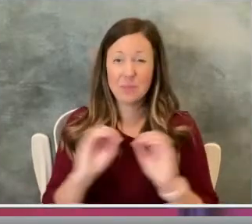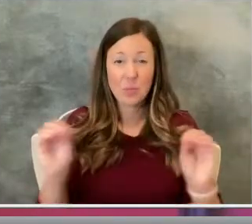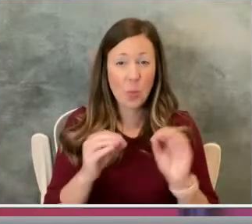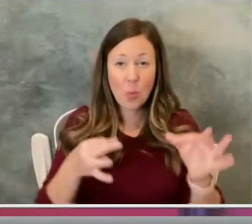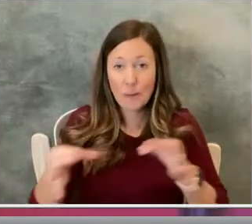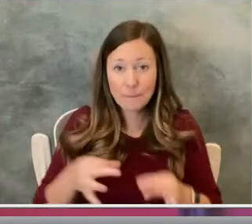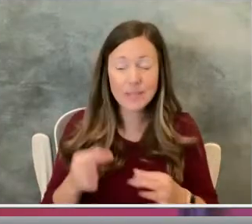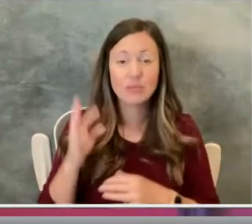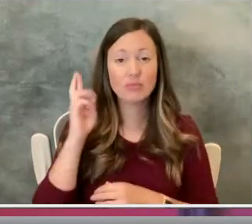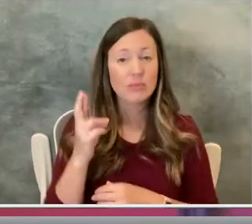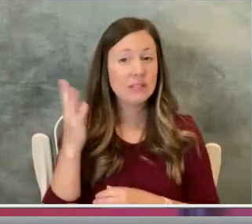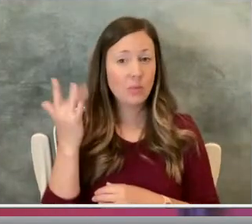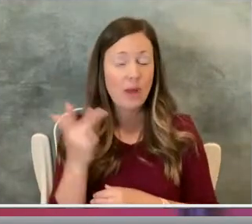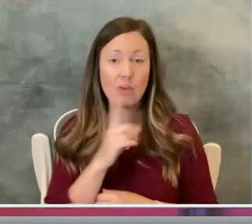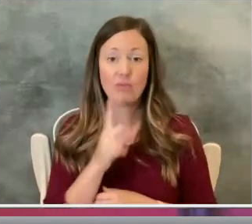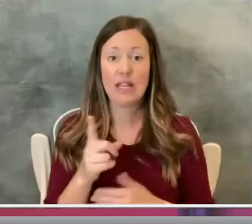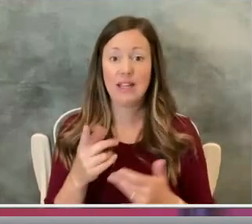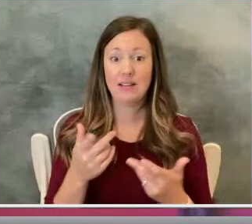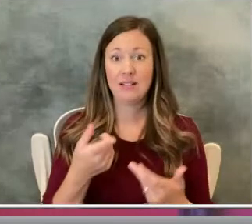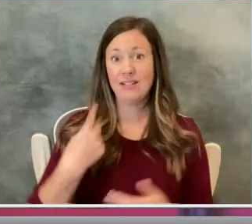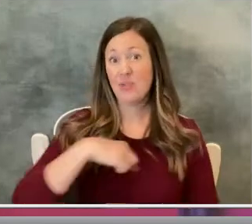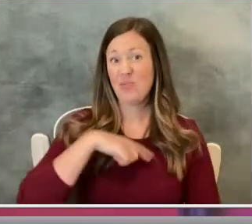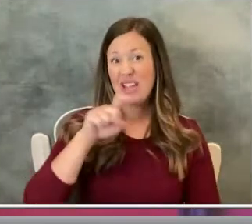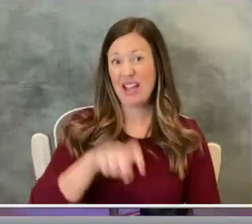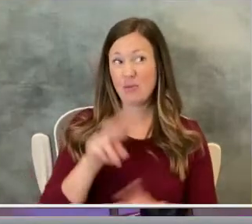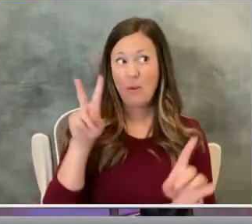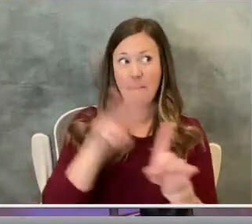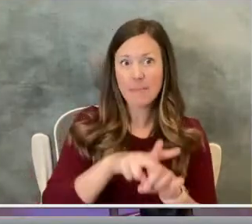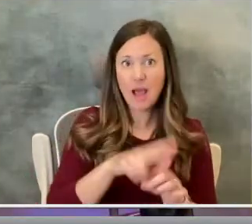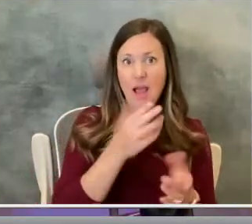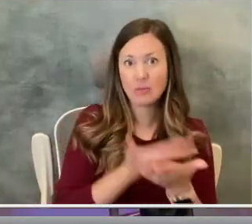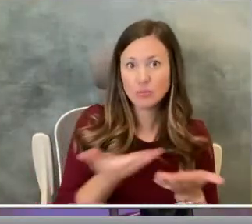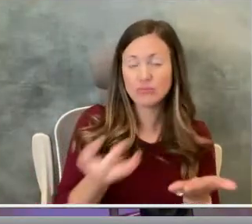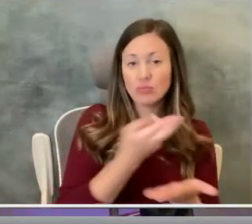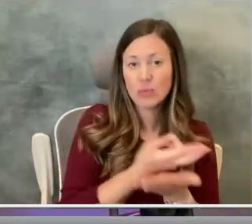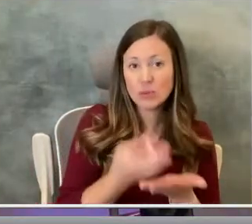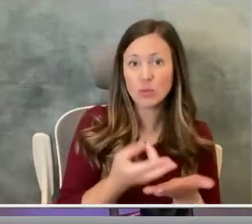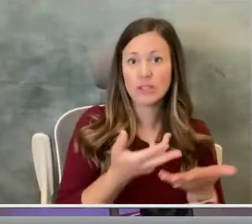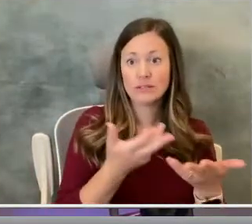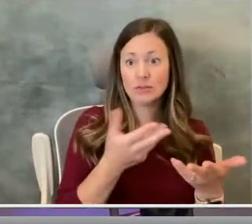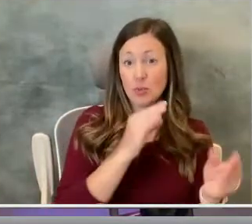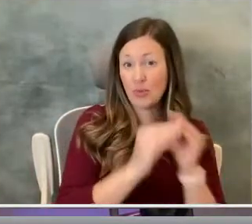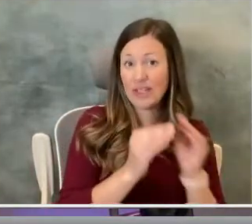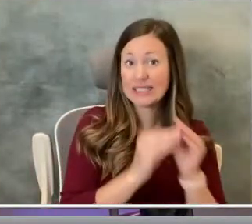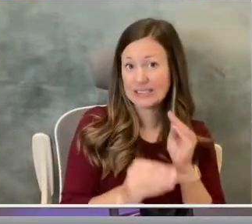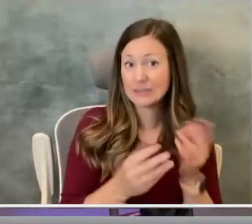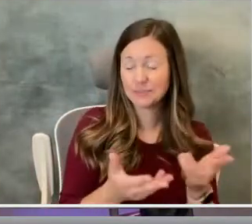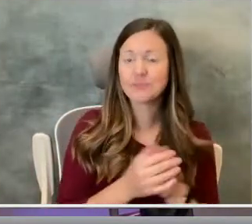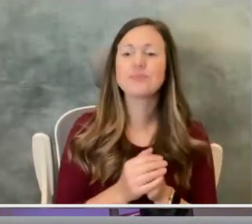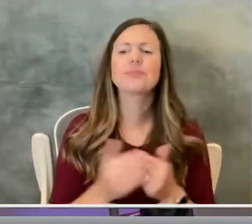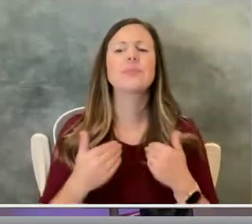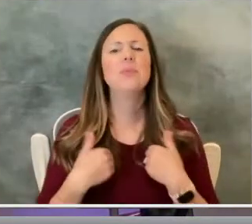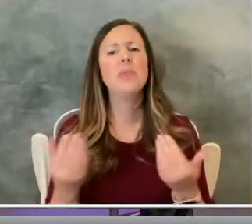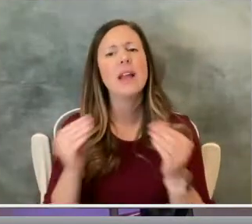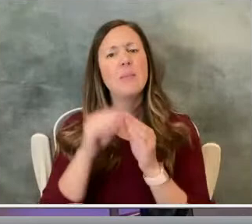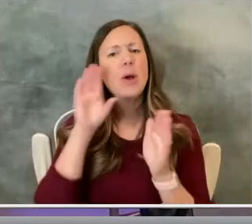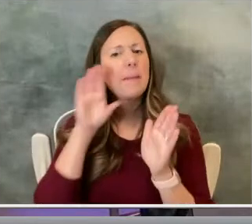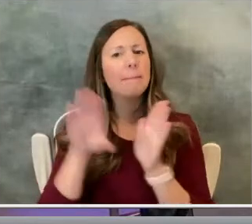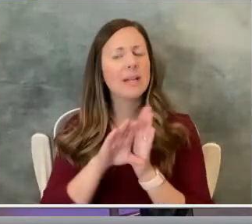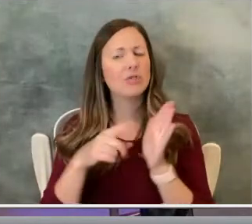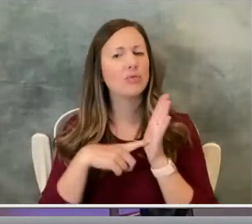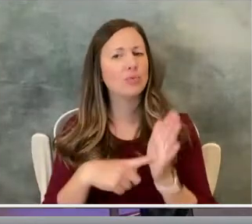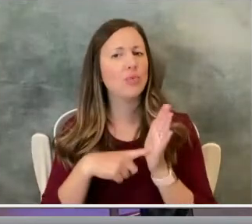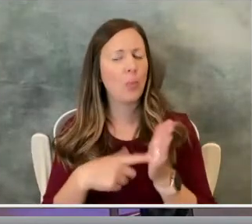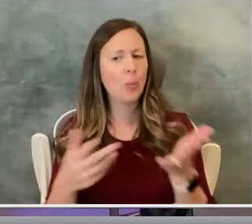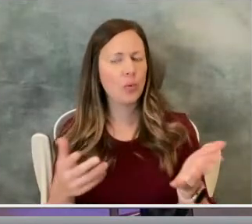to sort of apply the tools that we have to deal with the situation at the time. Yeah. We have some more images that we want to share with our viewers, because before his heart transplant, William